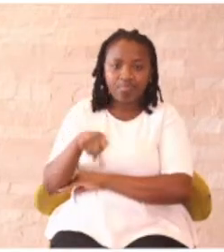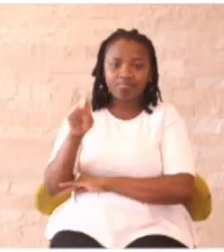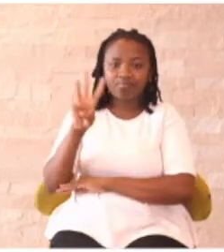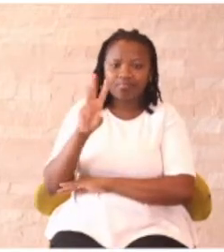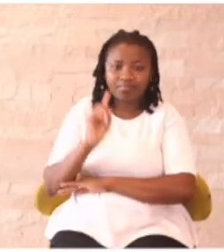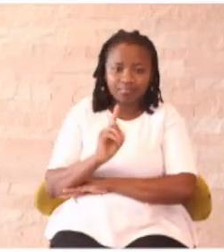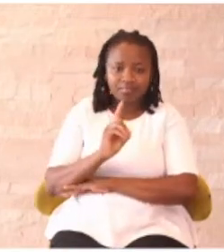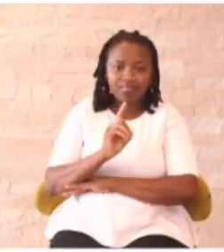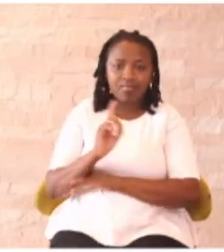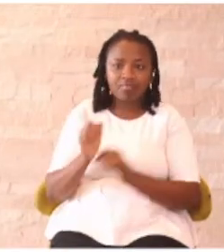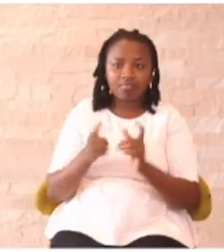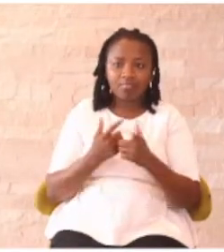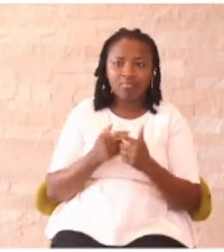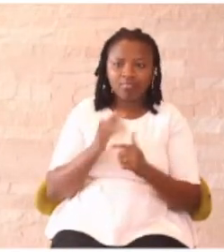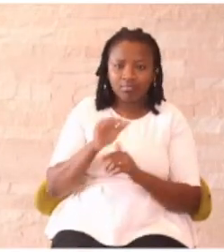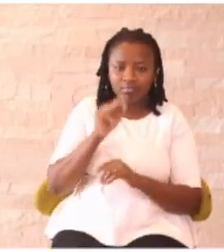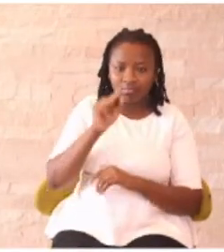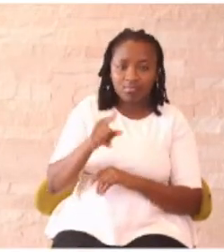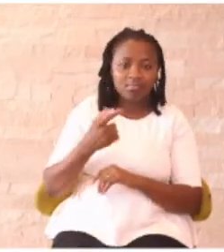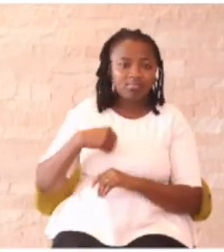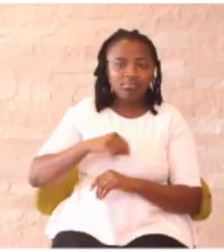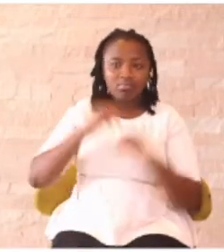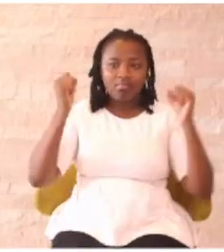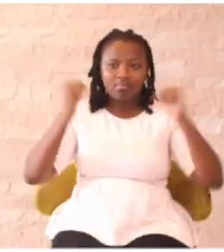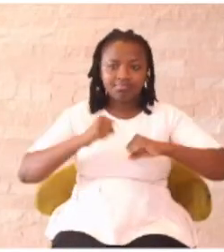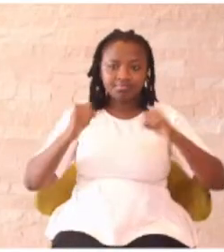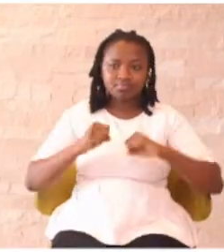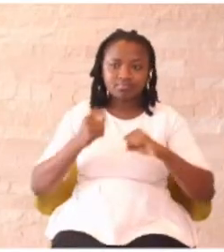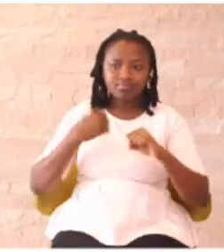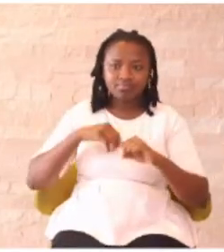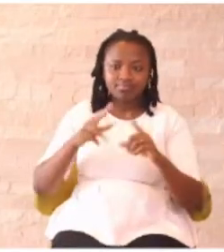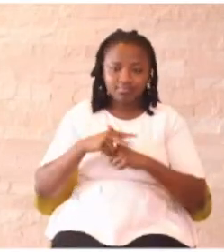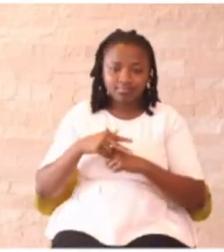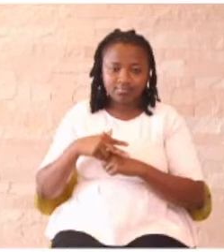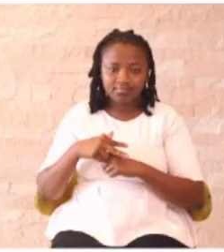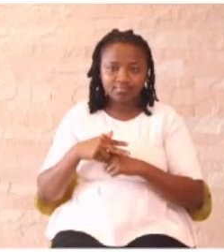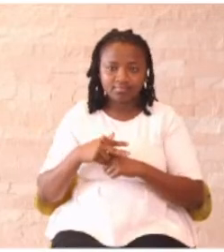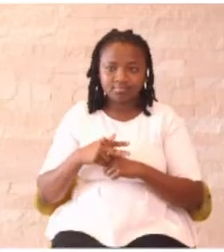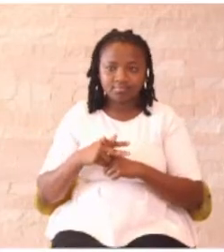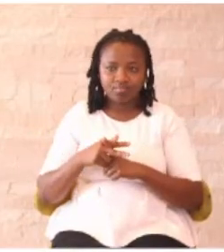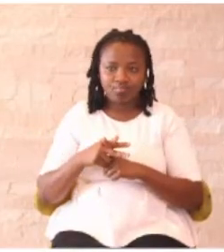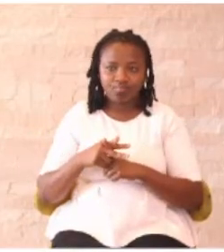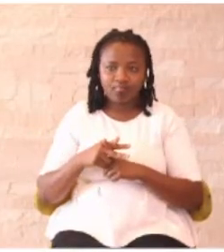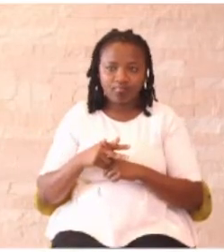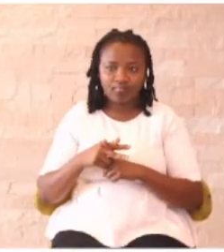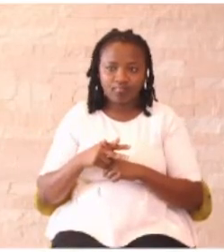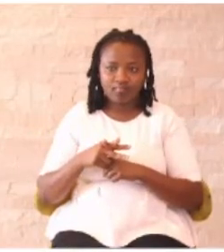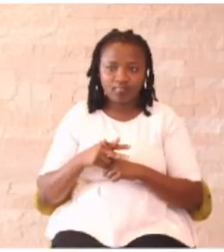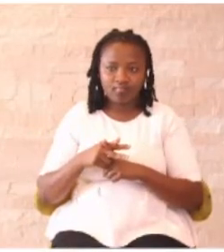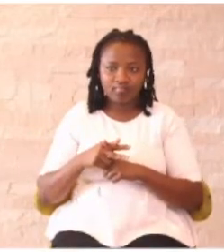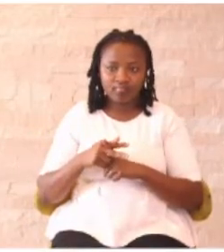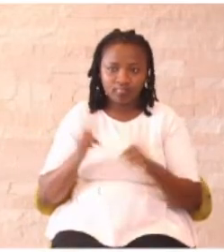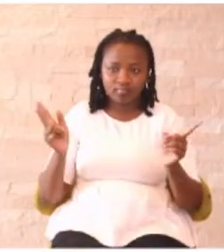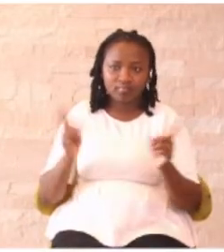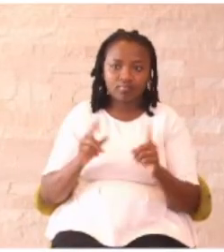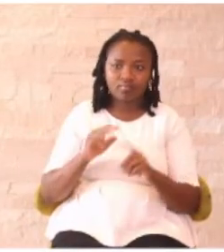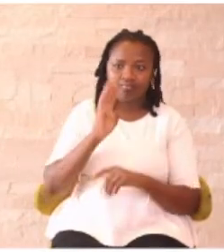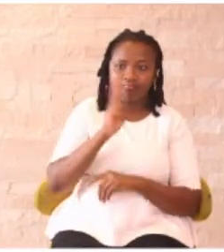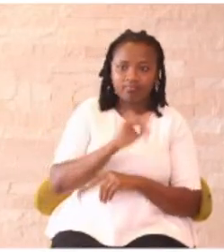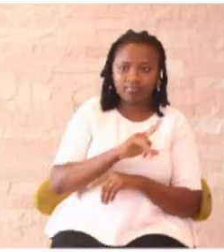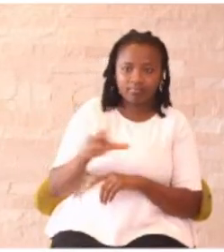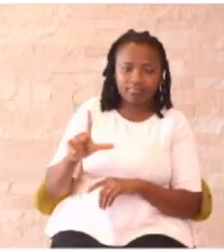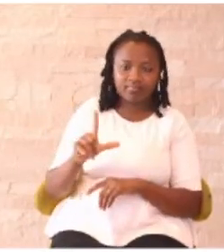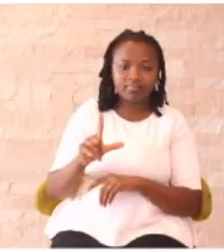point. Now it was agreed that we are starting on a bill, not a law that was